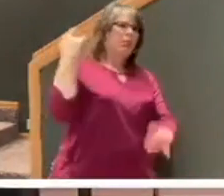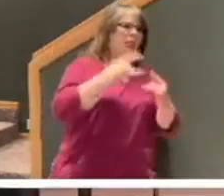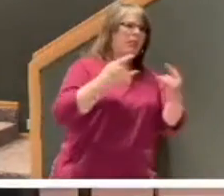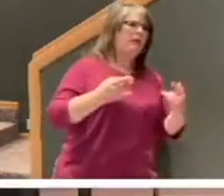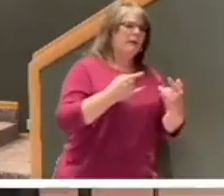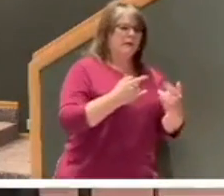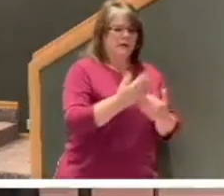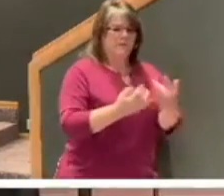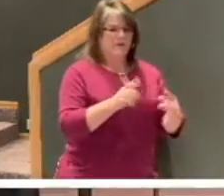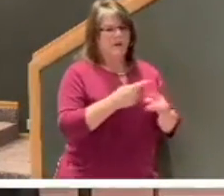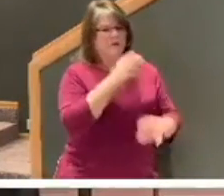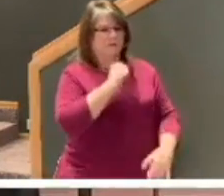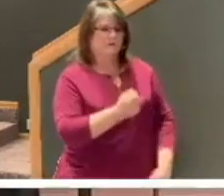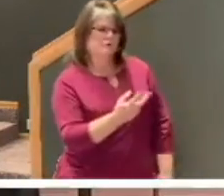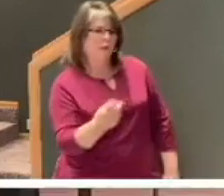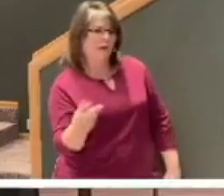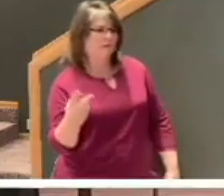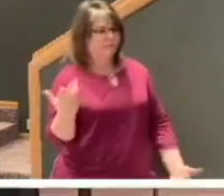was 12.